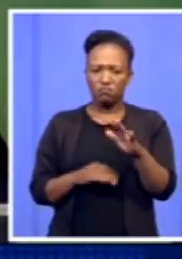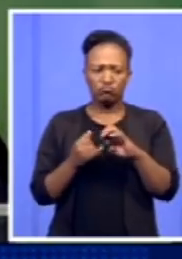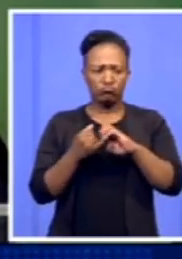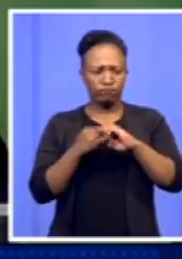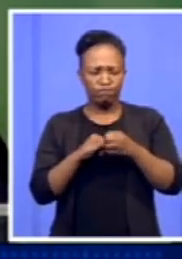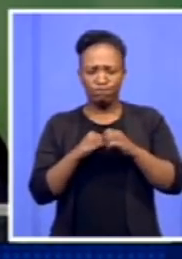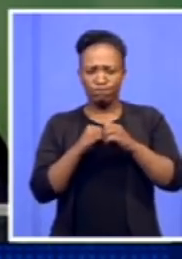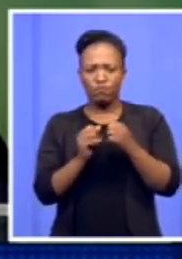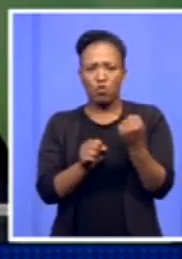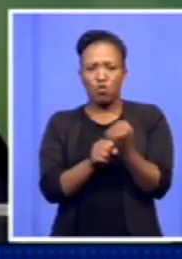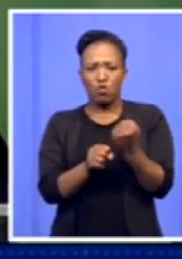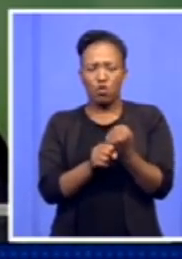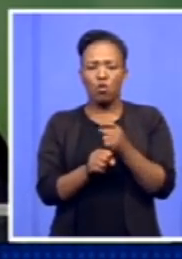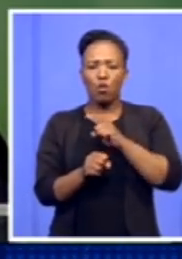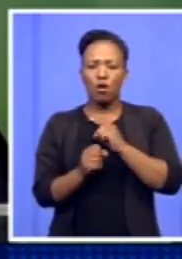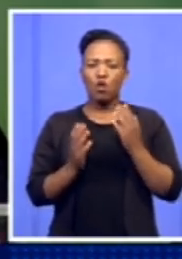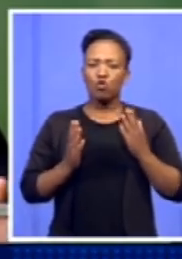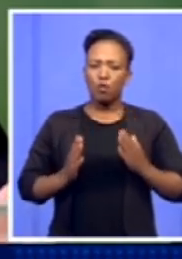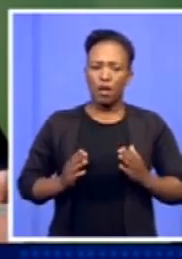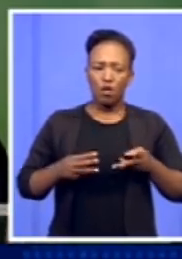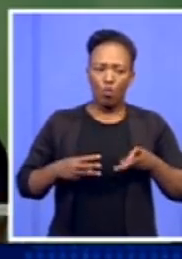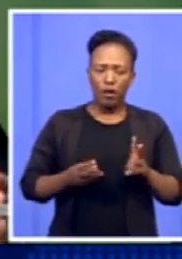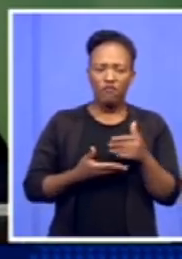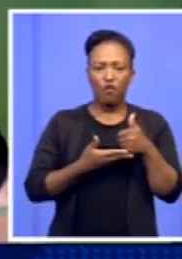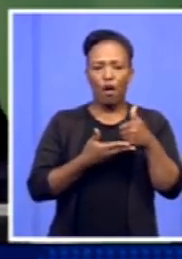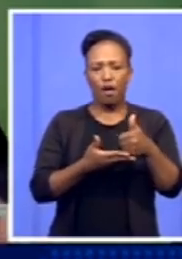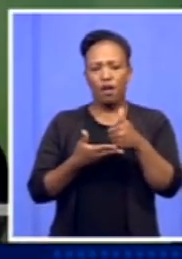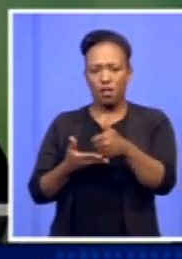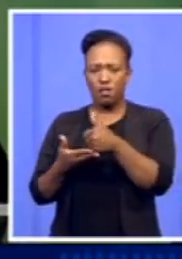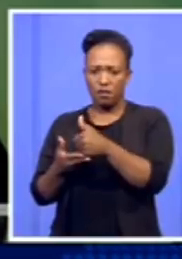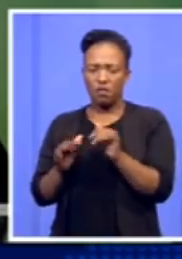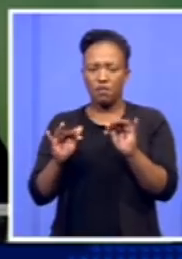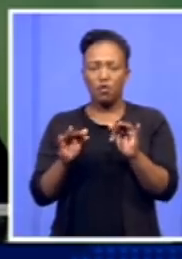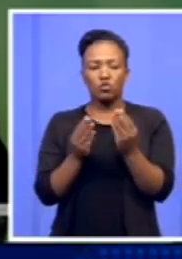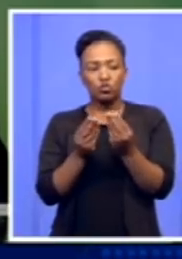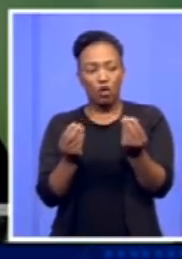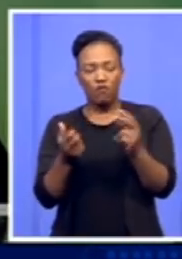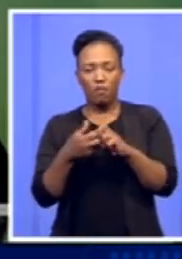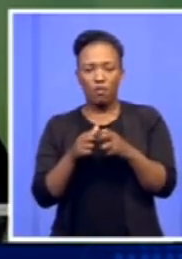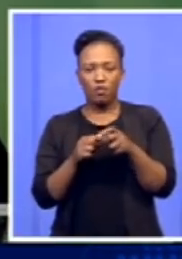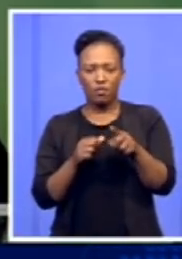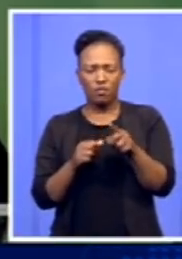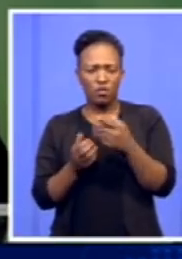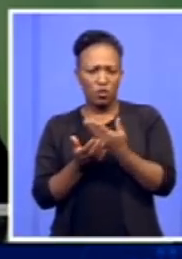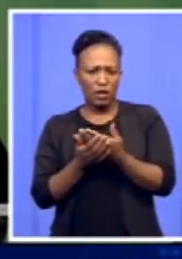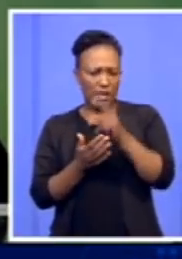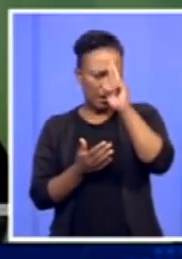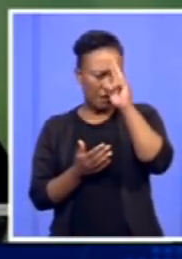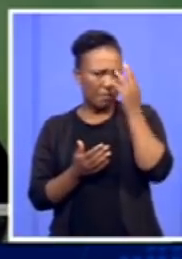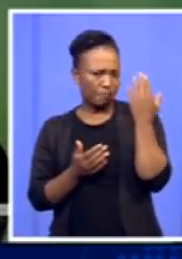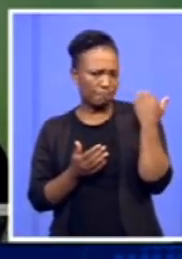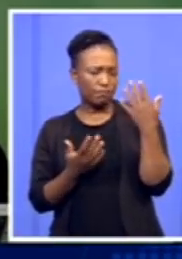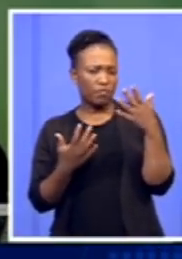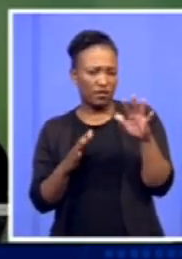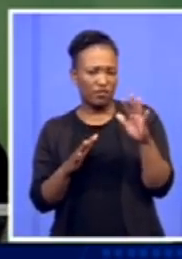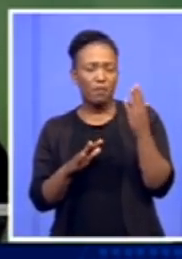humanitarian approach to tackling this crisis. You'll recall, of course, how borders were closed at a certain